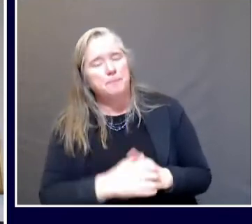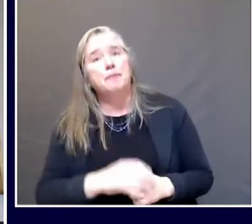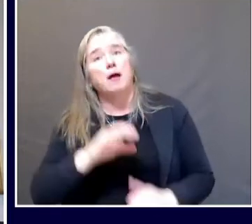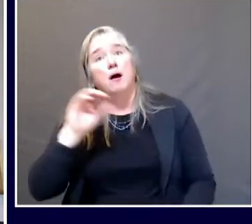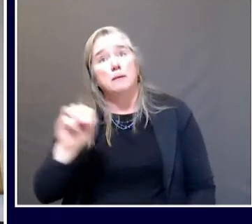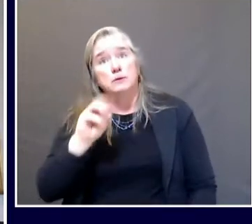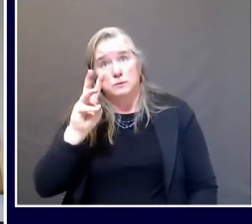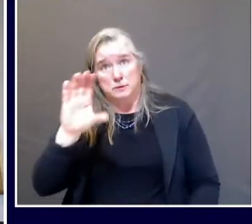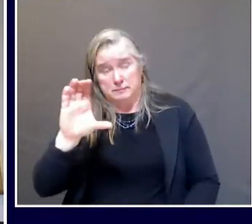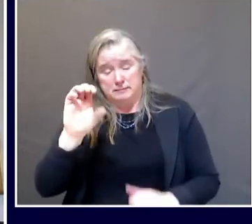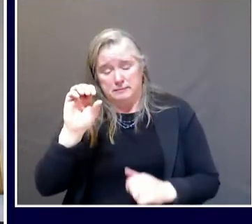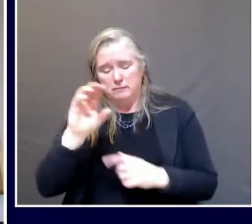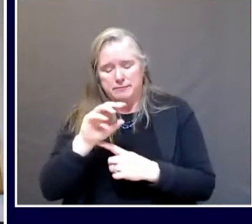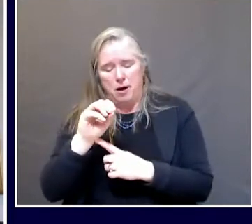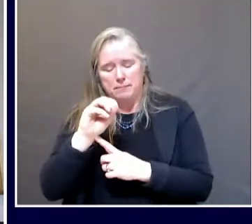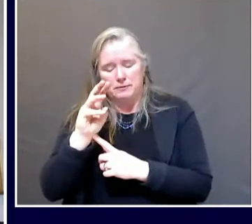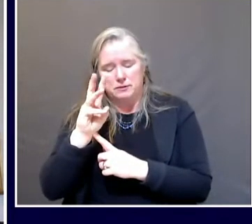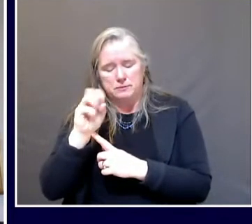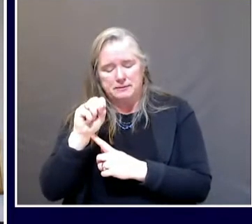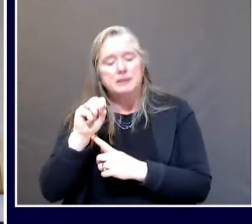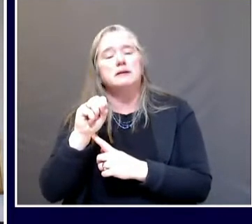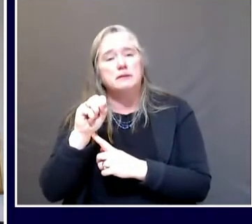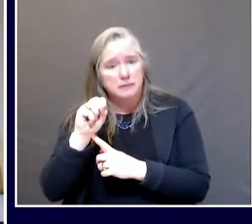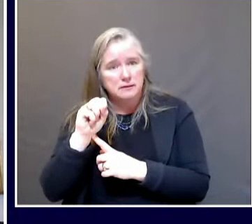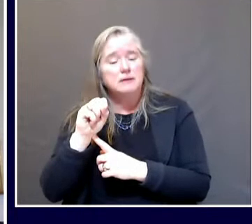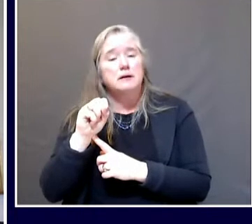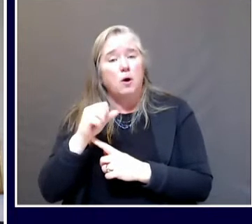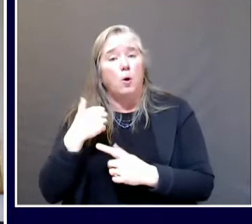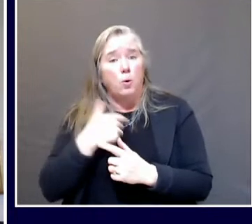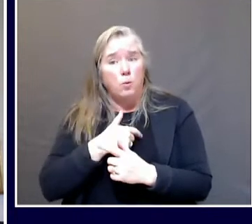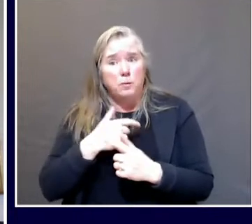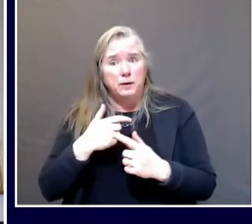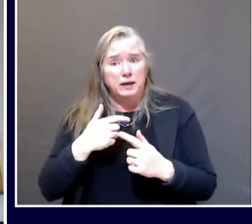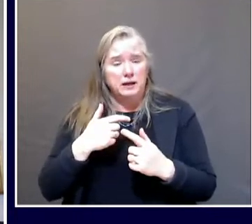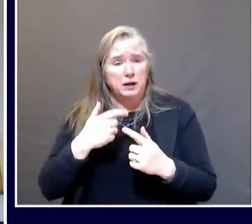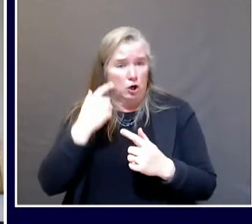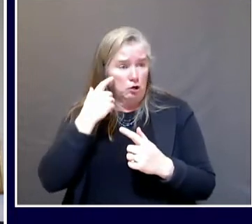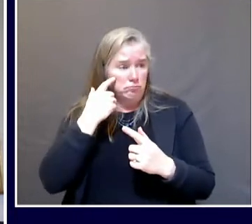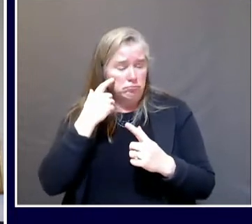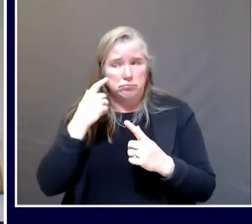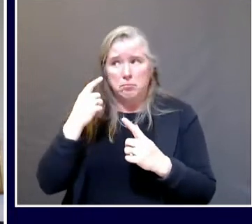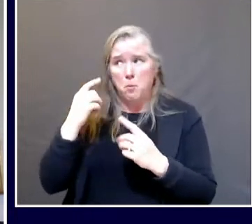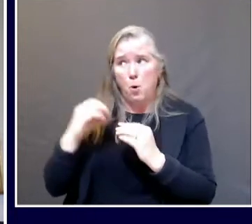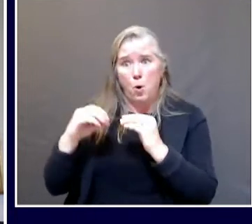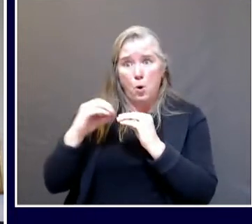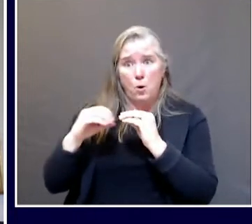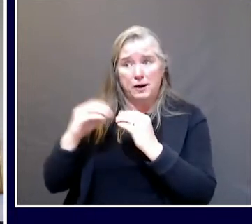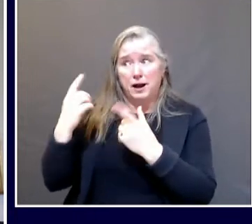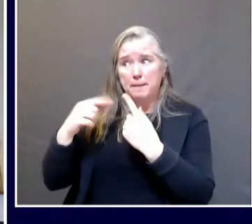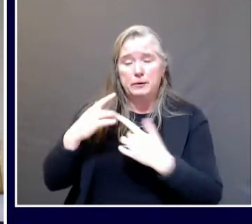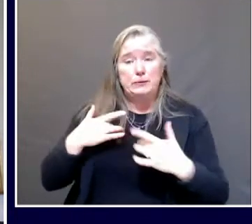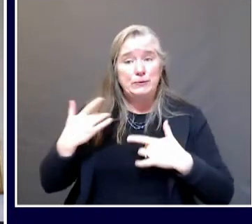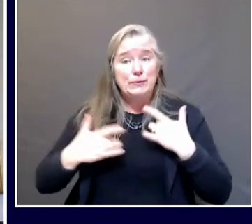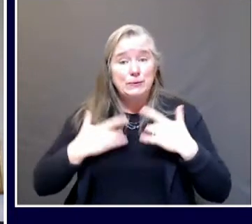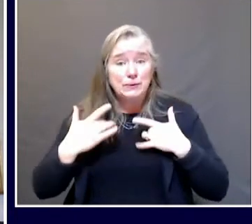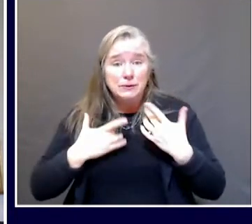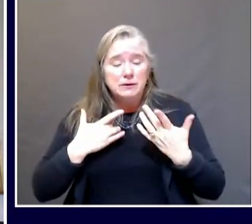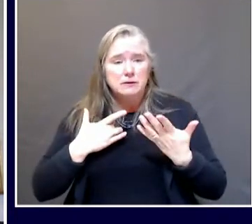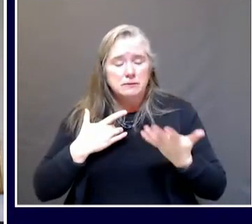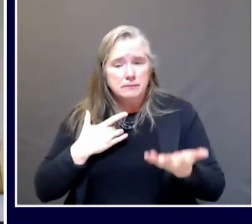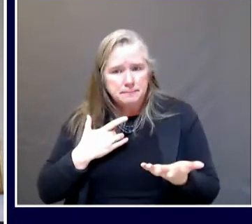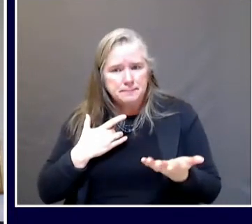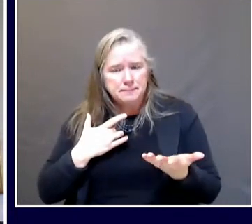mean, I think maybe for a lot of people, hope was alive that more doses were going to be coming in pretty soon here. What's the process that